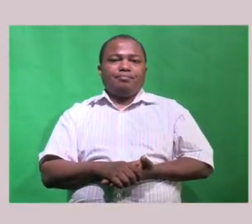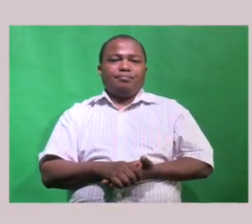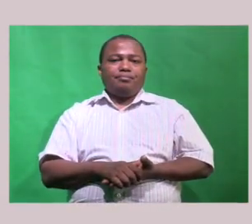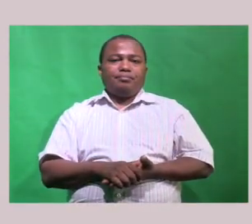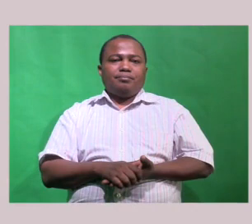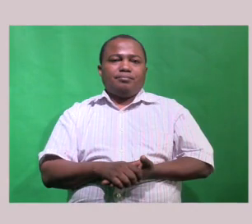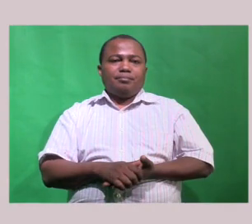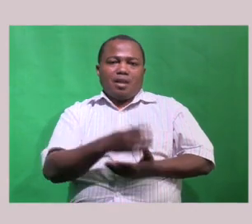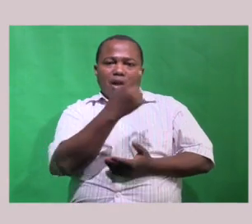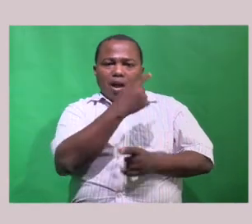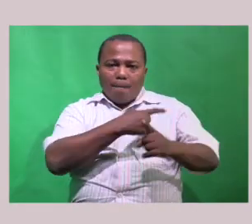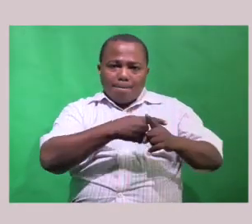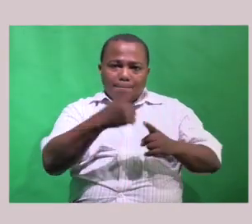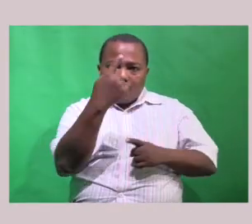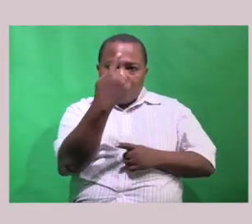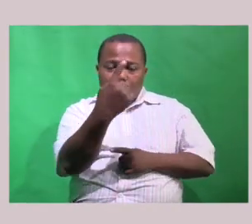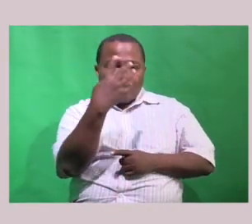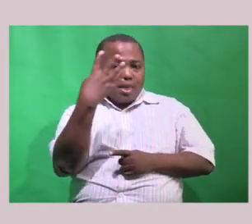140.